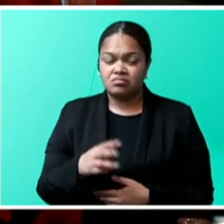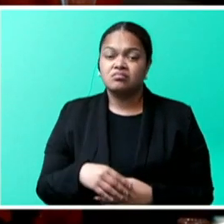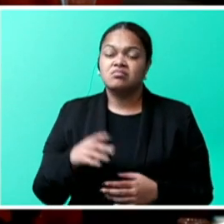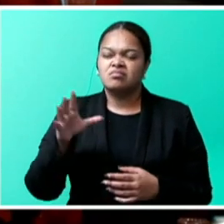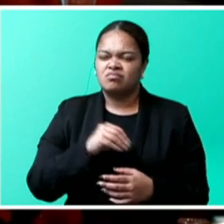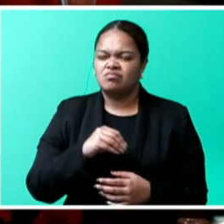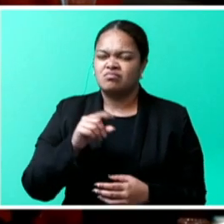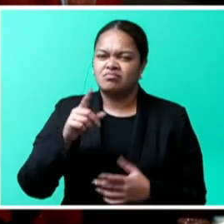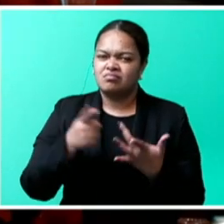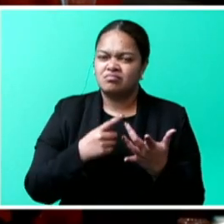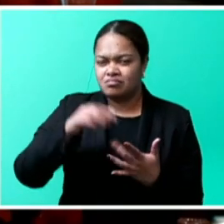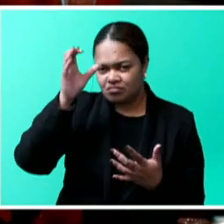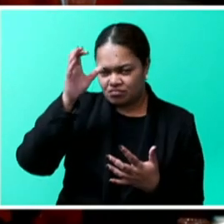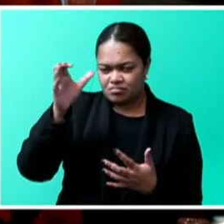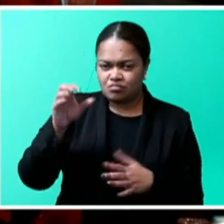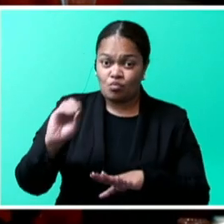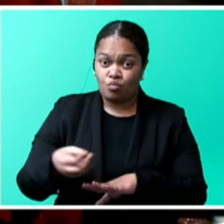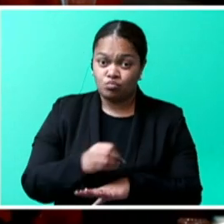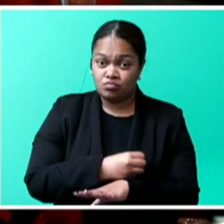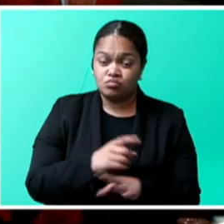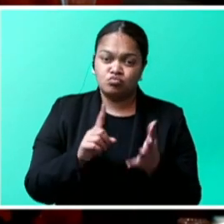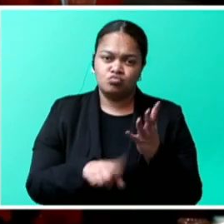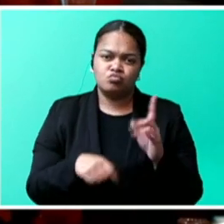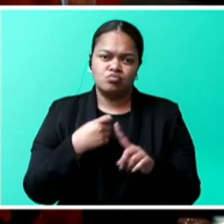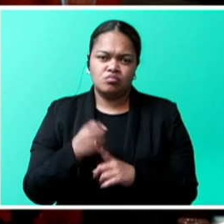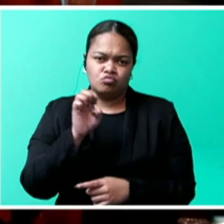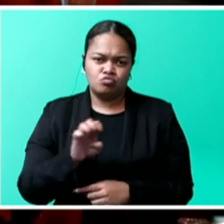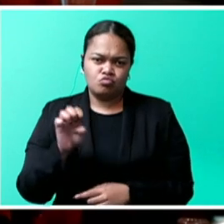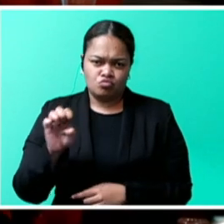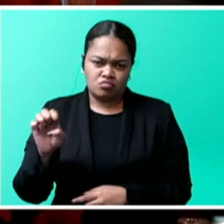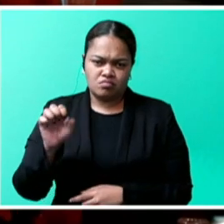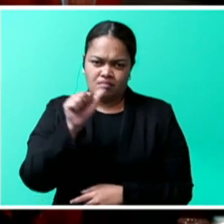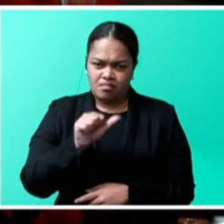countries across Oceania, UK, Europe, Asia, and North America.